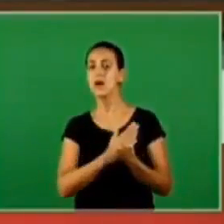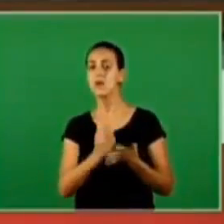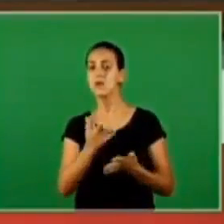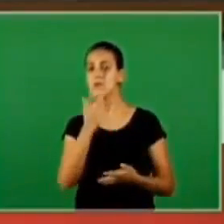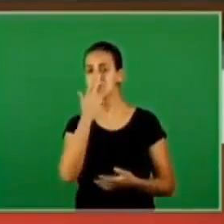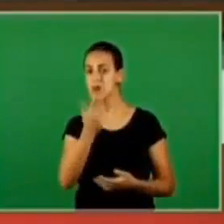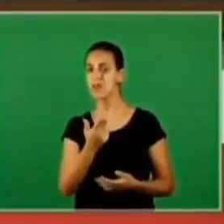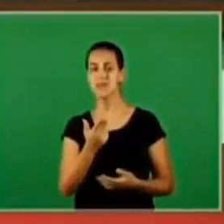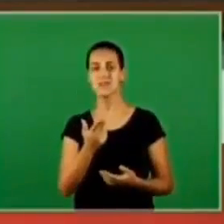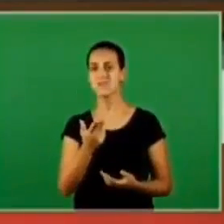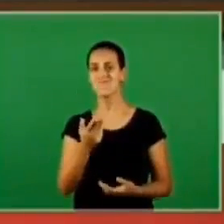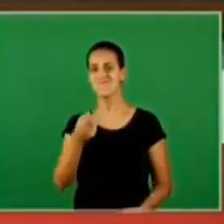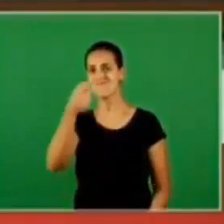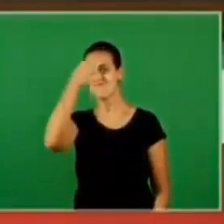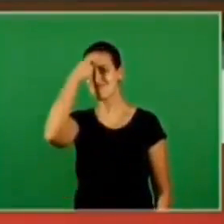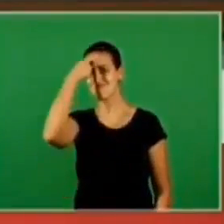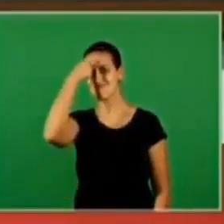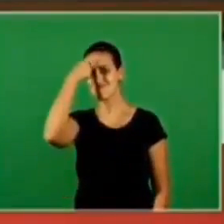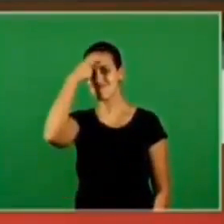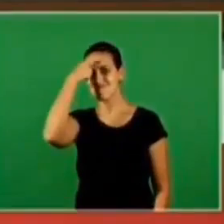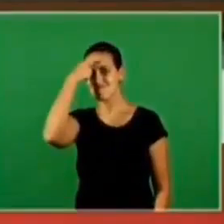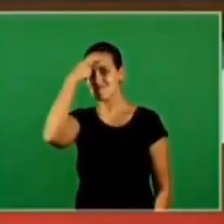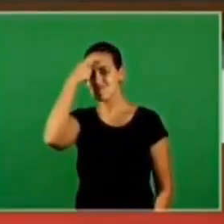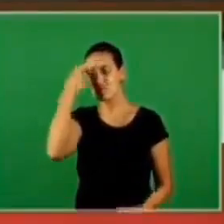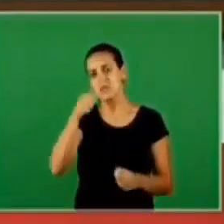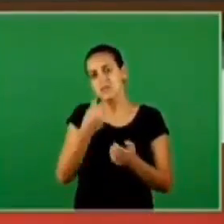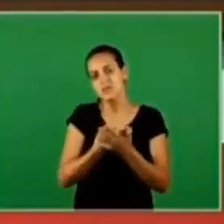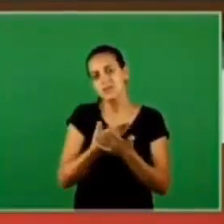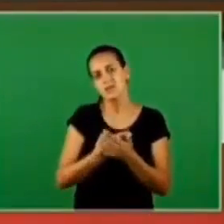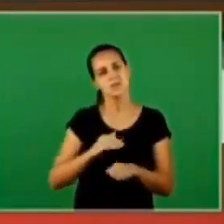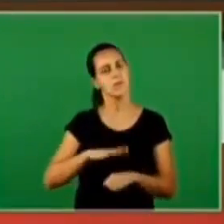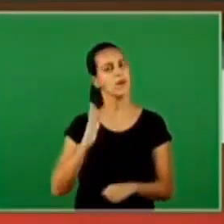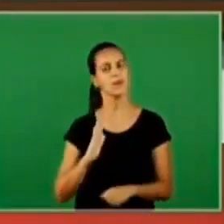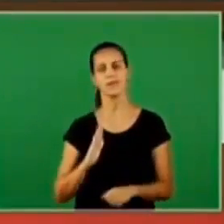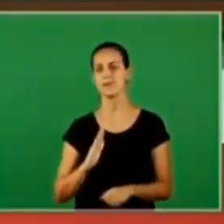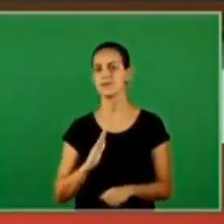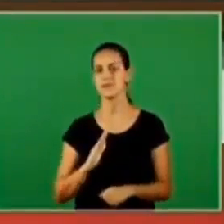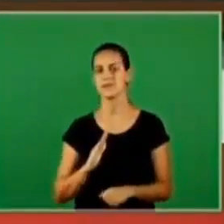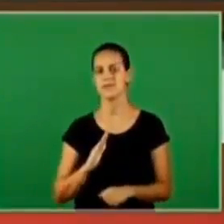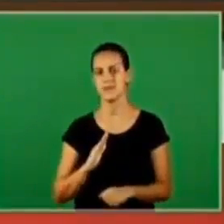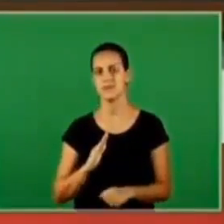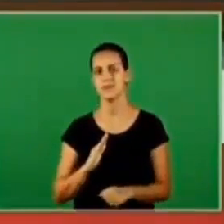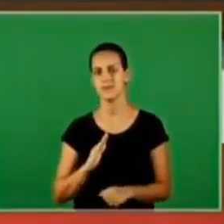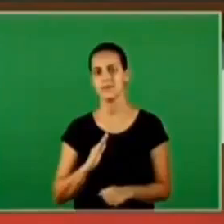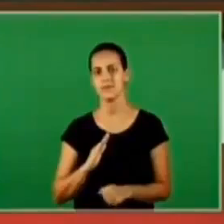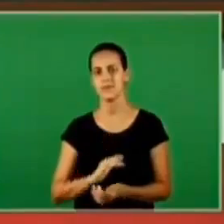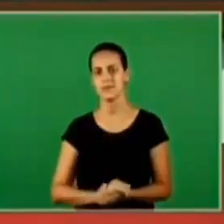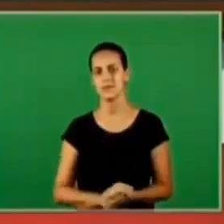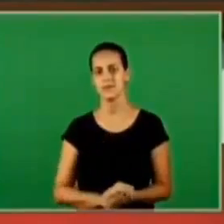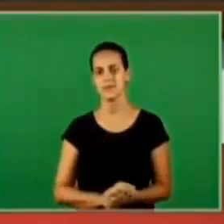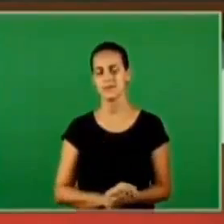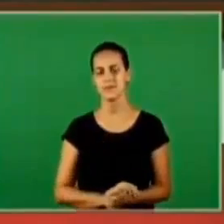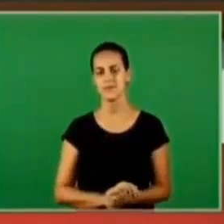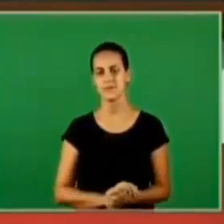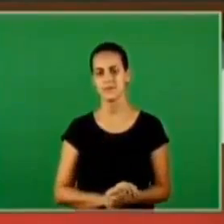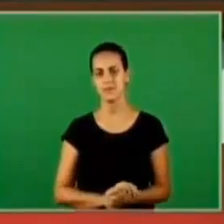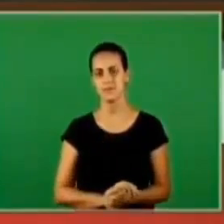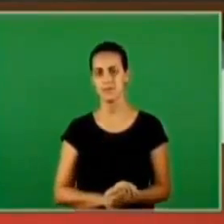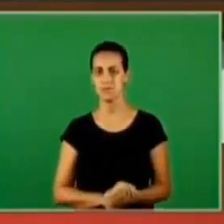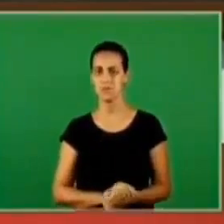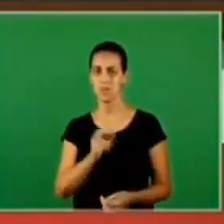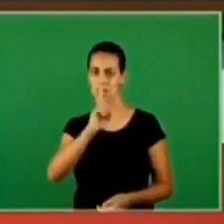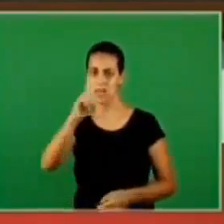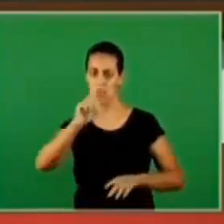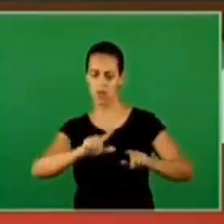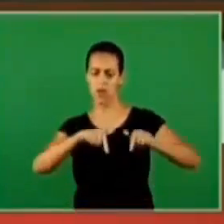a few of them intellectually are not prepared for this. This does not remove the merit of